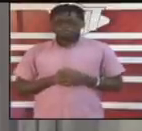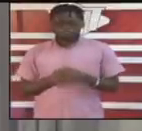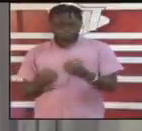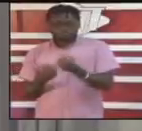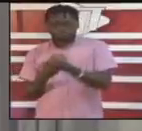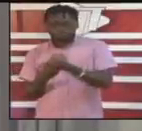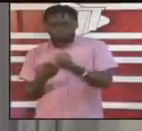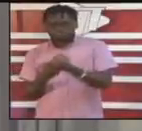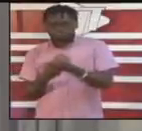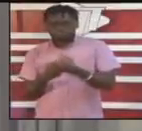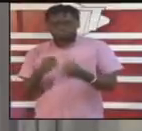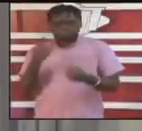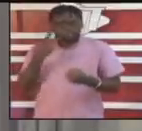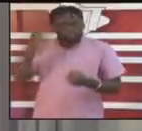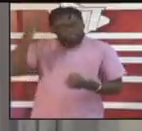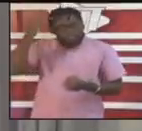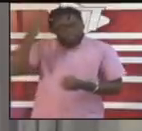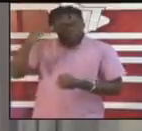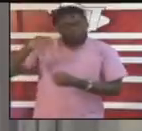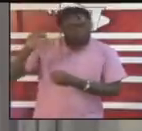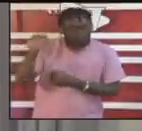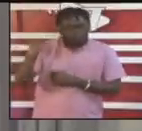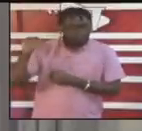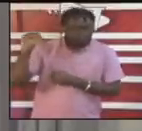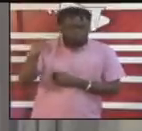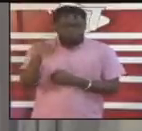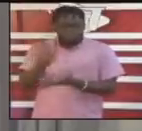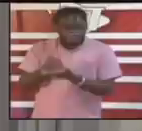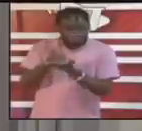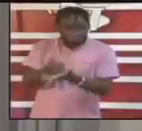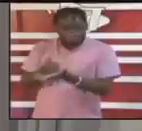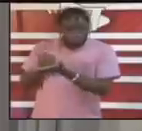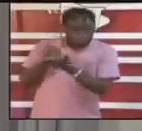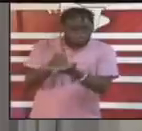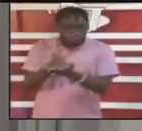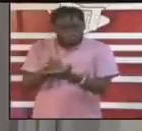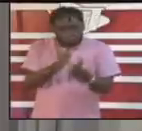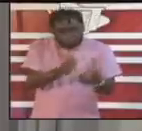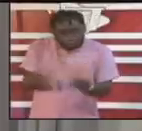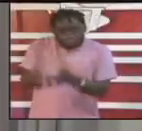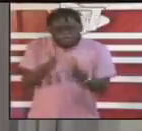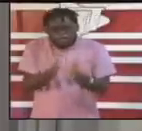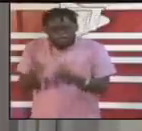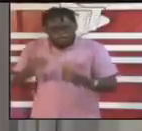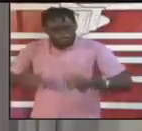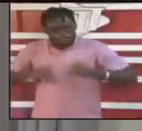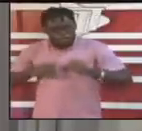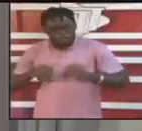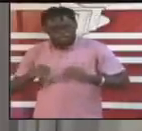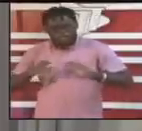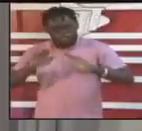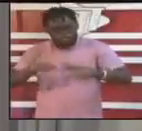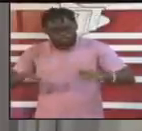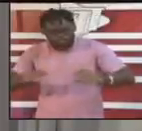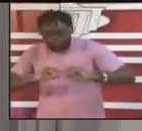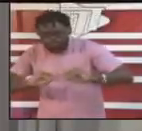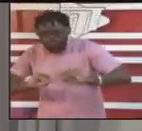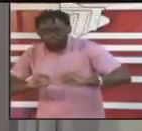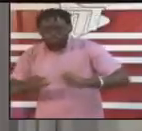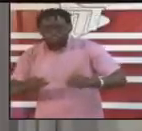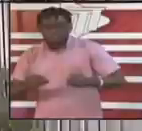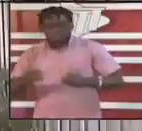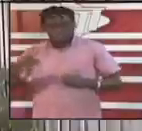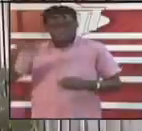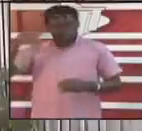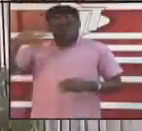students and really interrogate that part of our COVID response. So, Minister Cox, I thank you for the last few minutes, and back over to